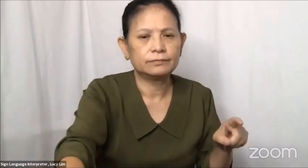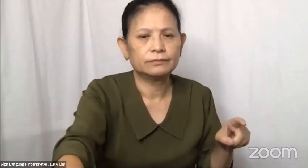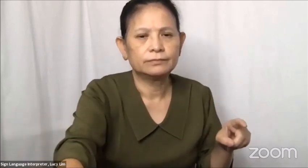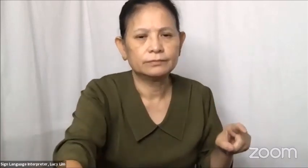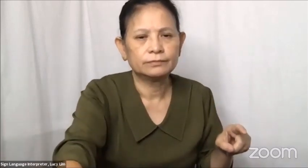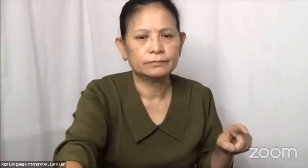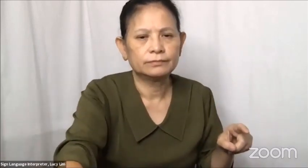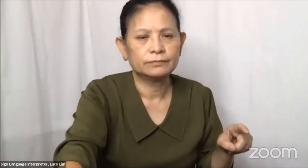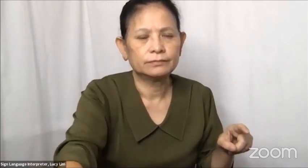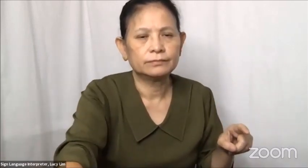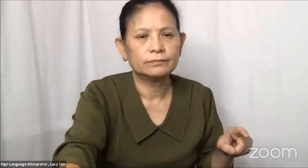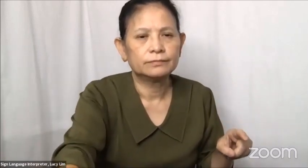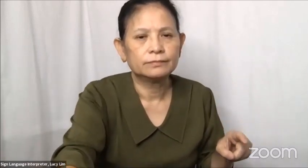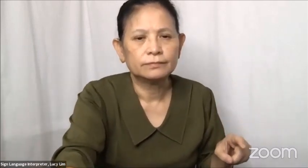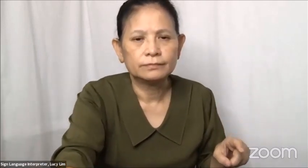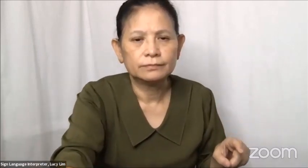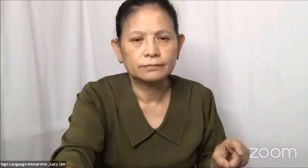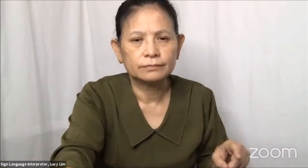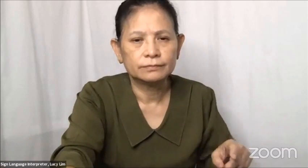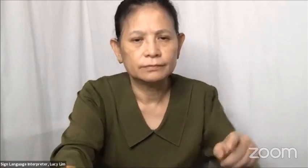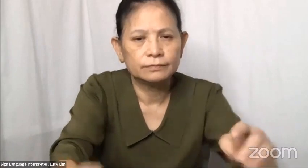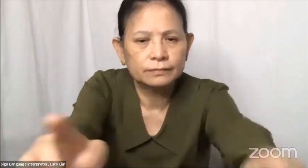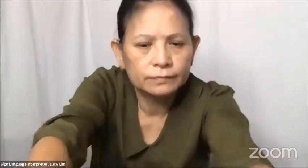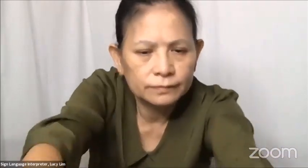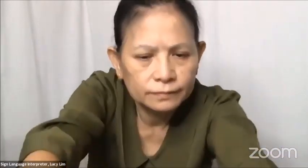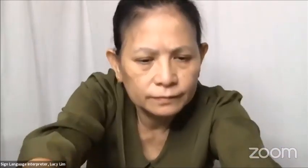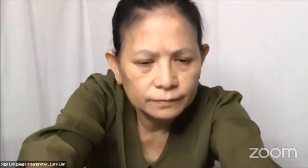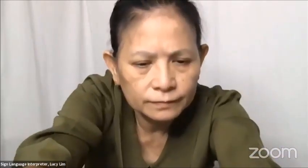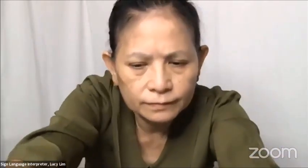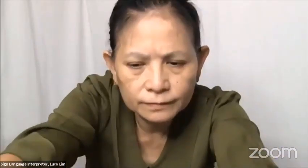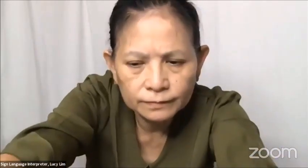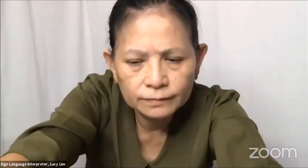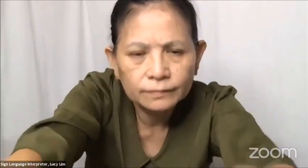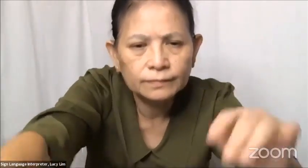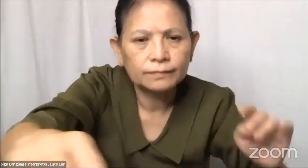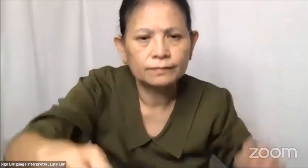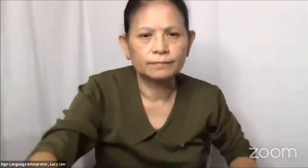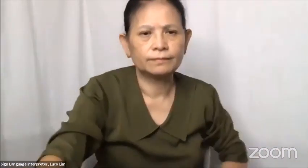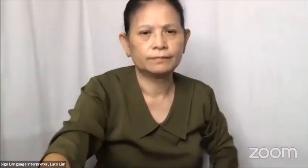you are the plenary speaker, would you try to take up this?